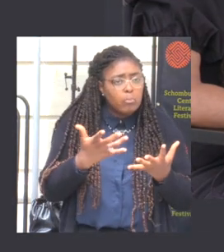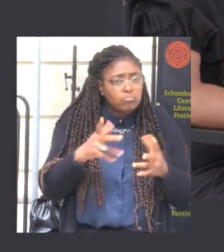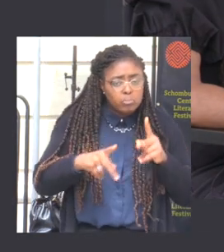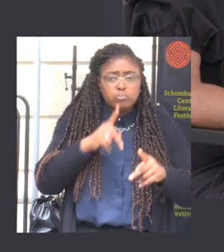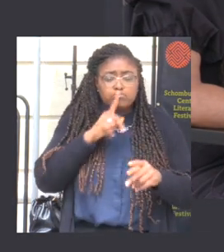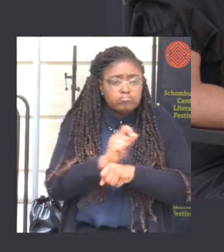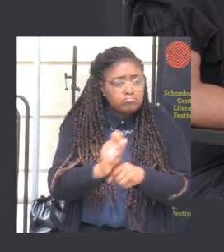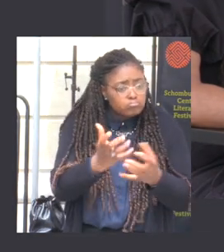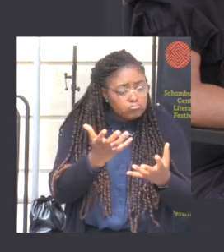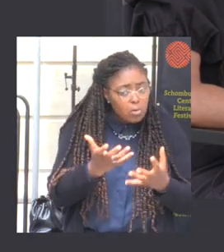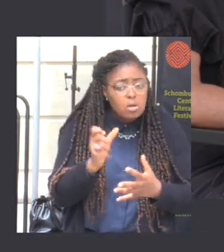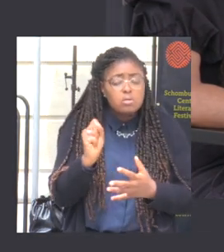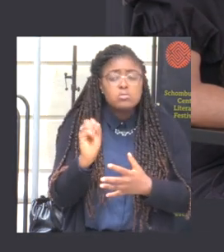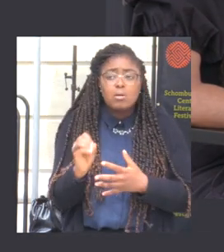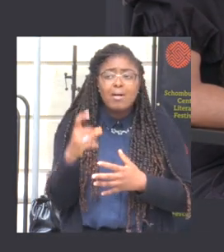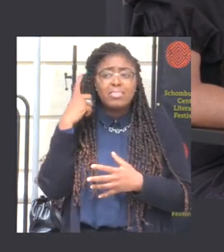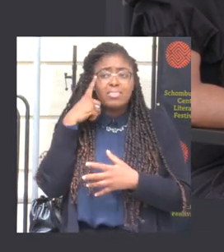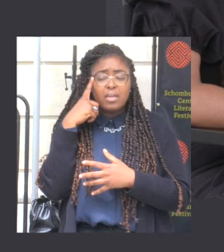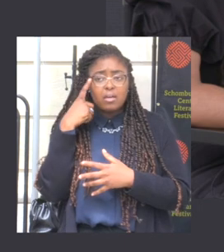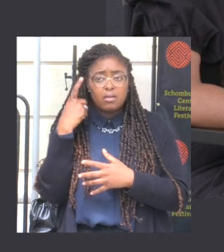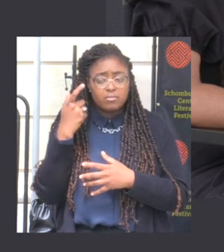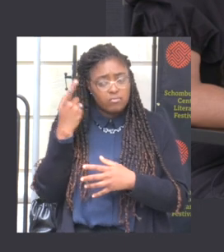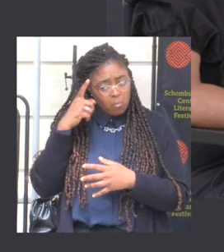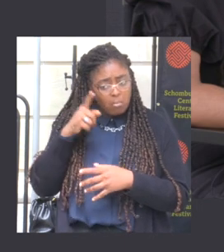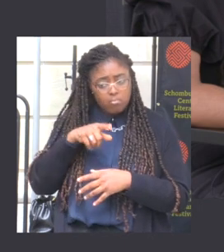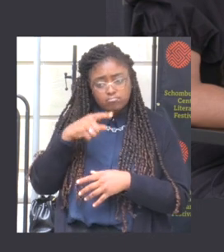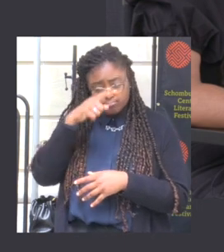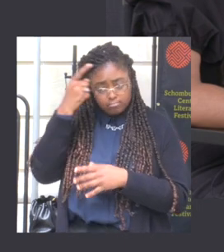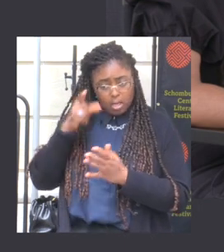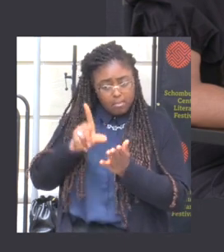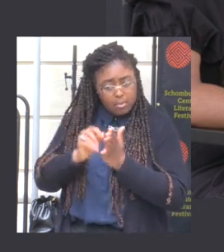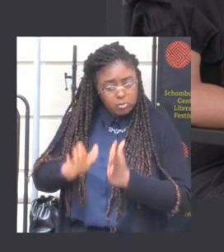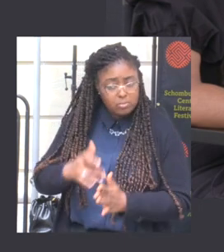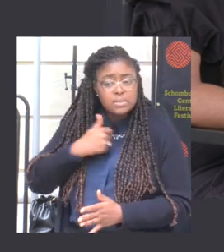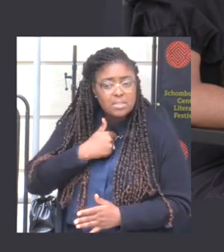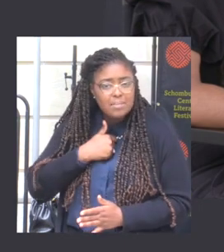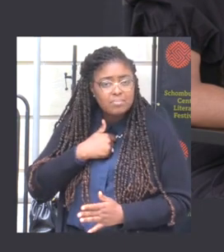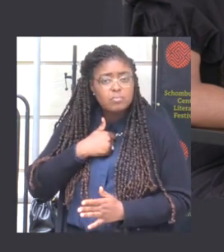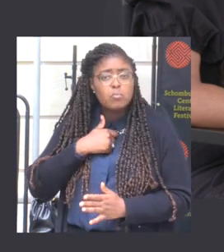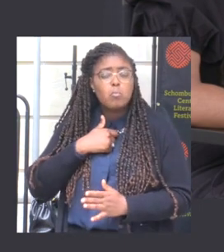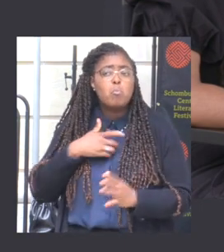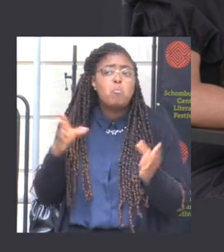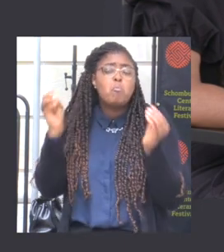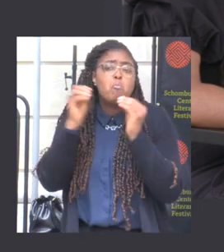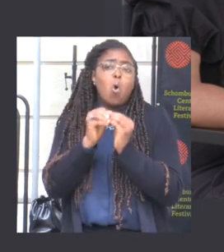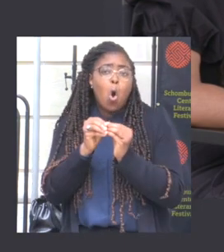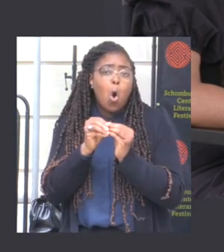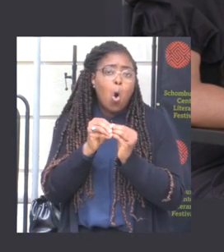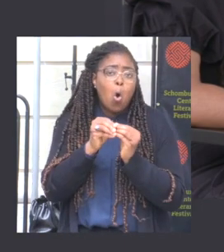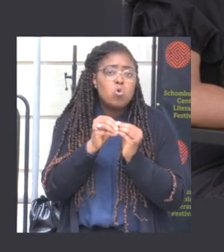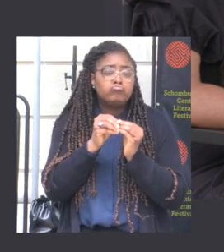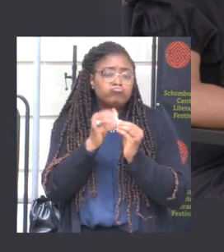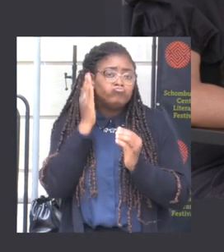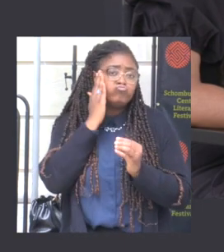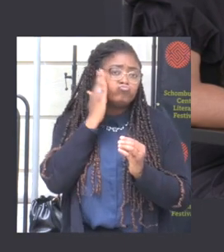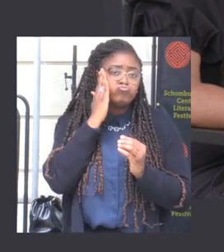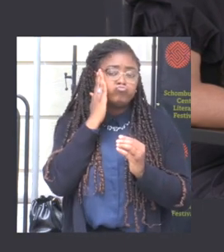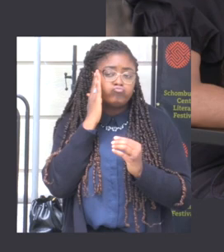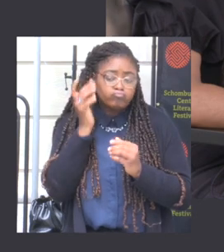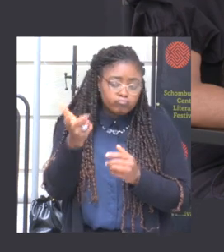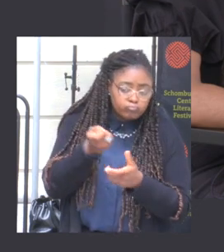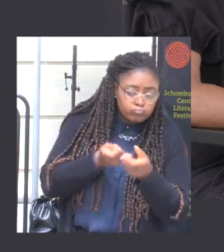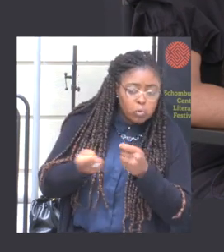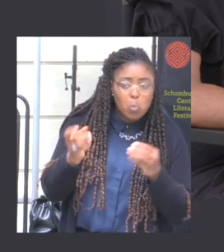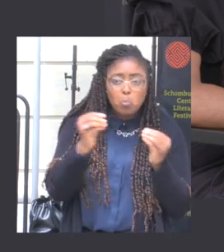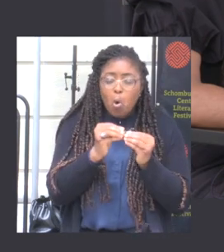And so I think as a black publisher, I'll be more adept at helping to bring in more voices that have traditionally